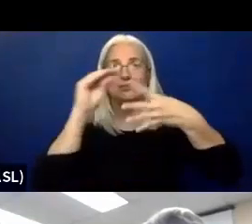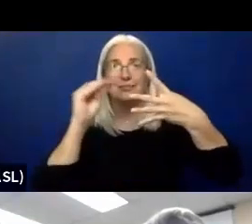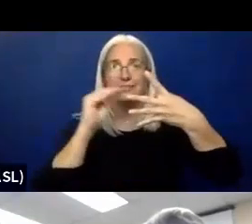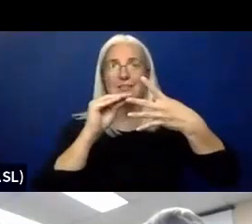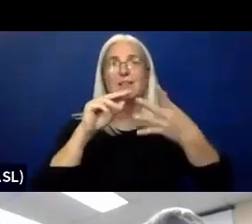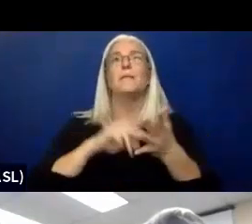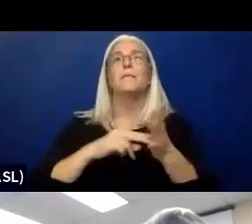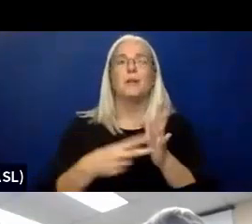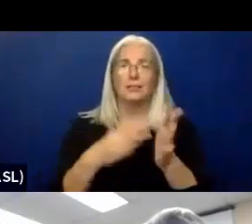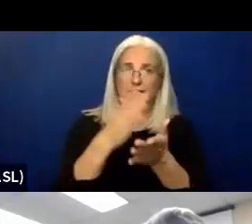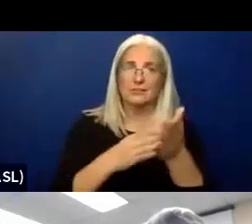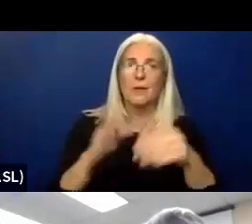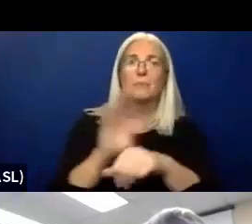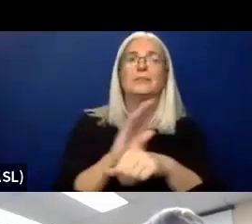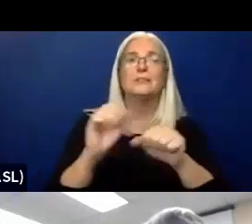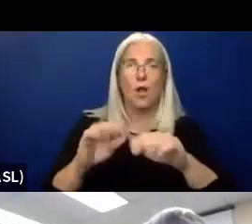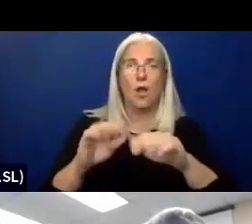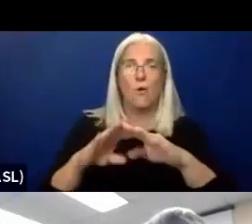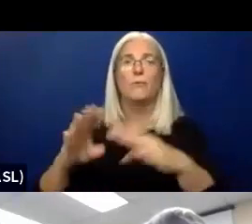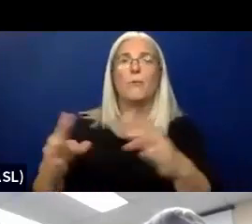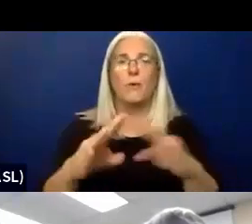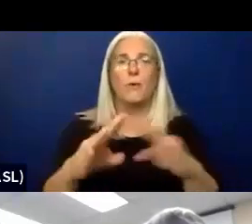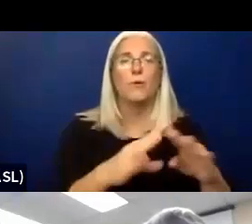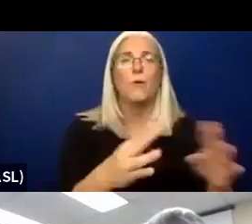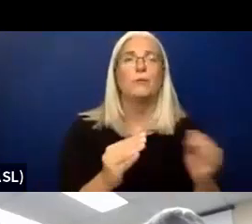again. And as I said, we are really close.